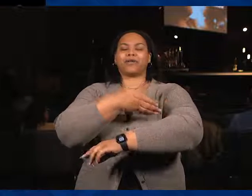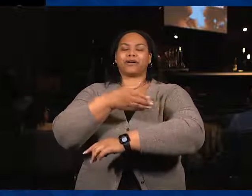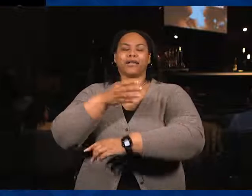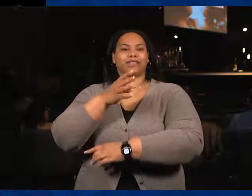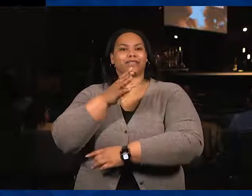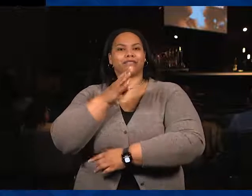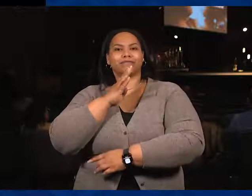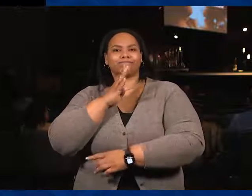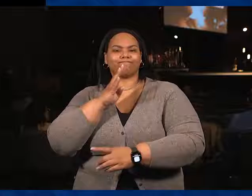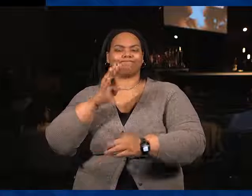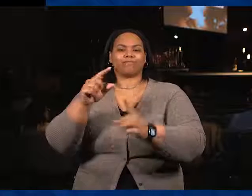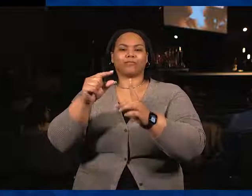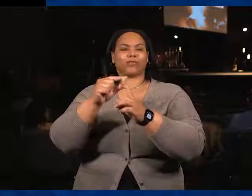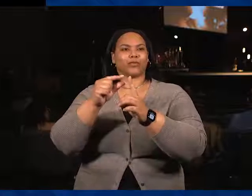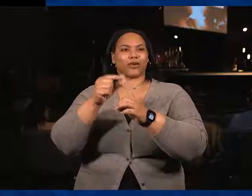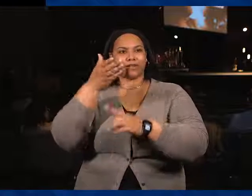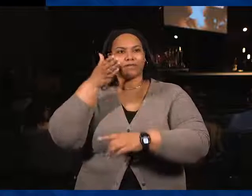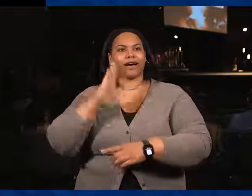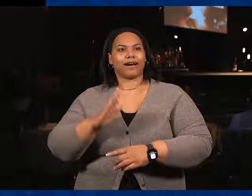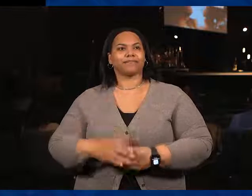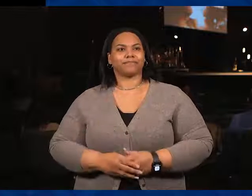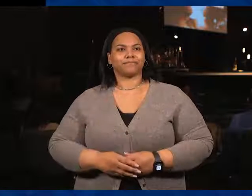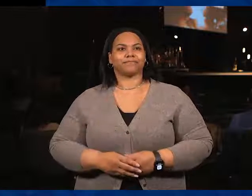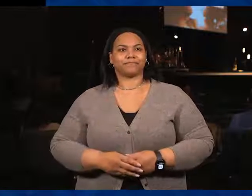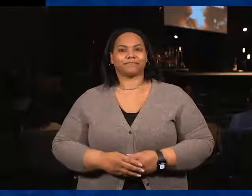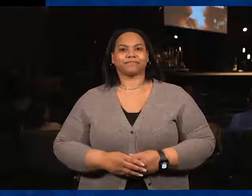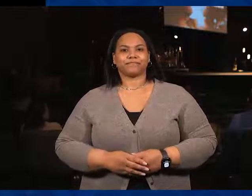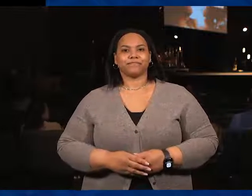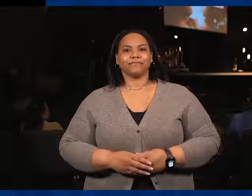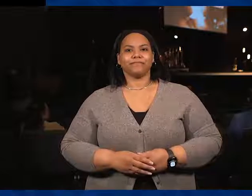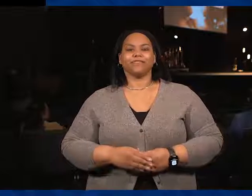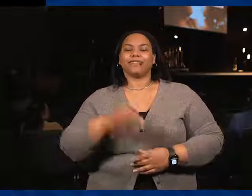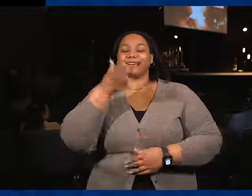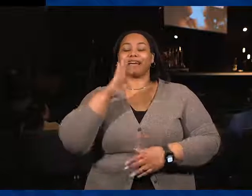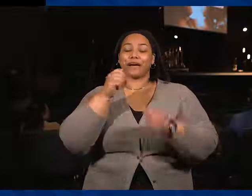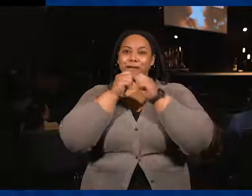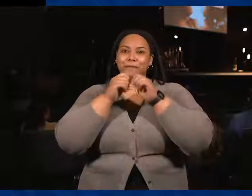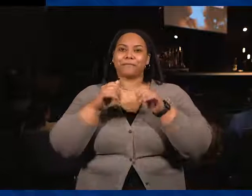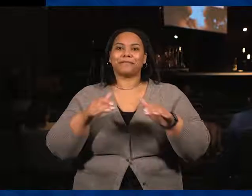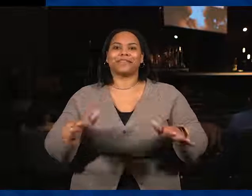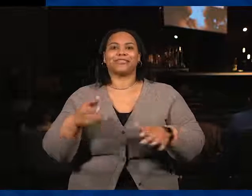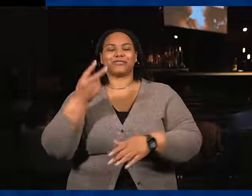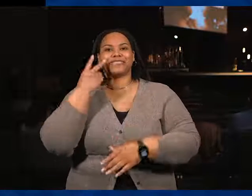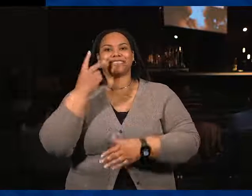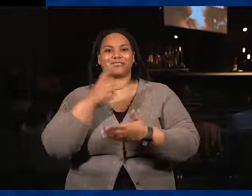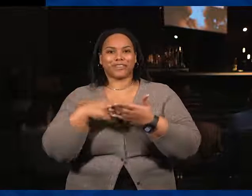of God. I'm going to release the campuses. God bless you, East Campus. I'll see you next week.